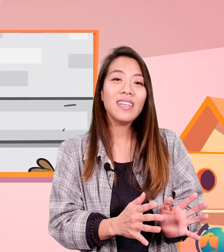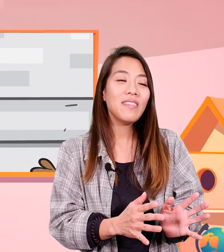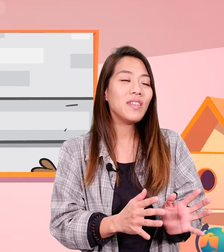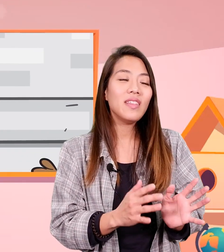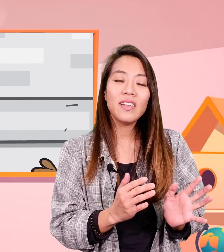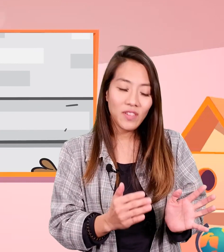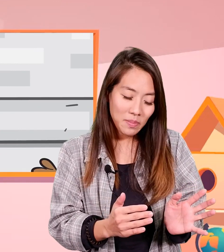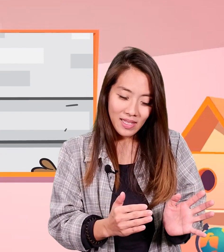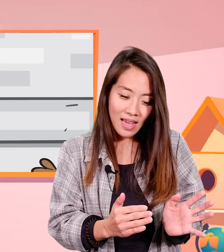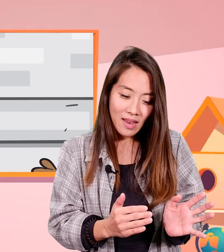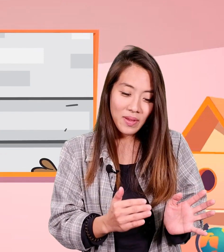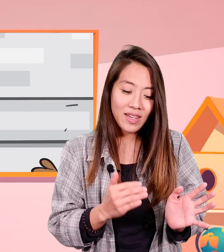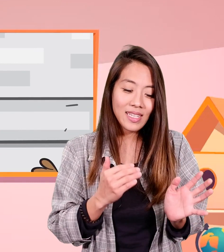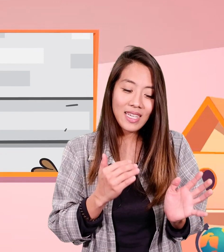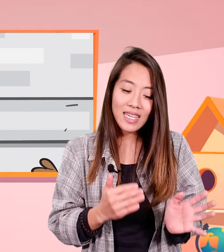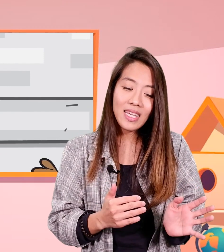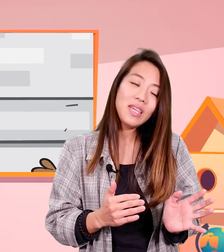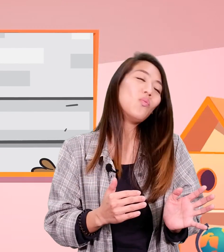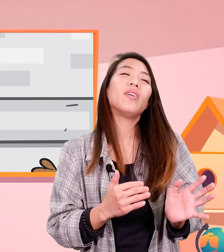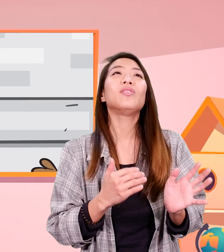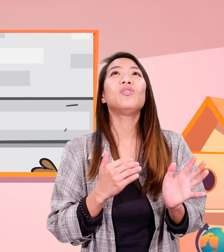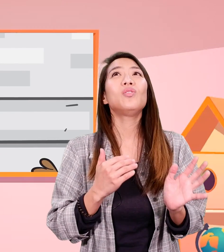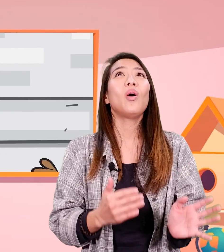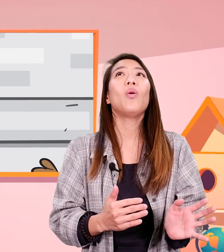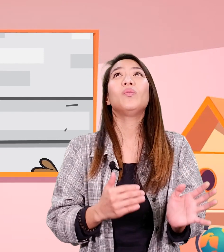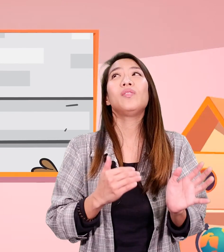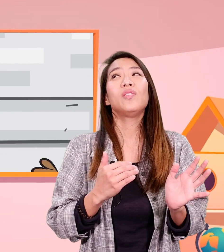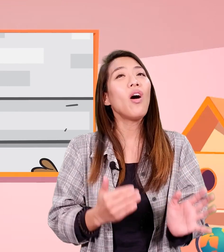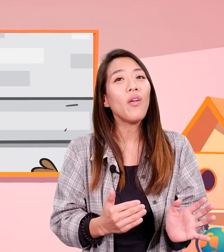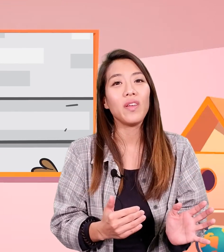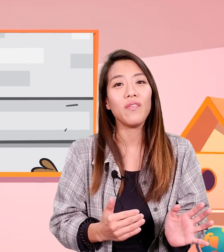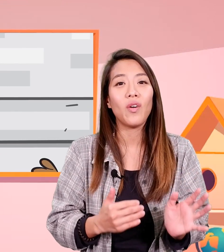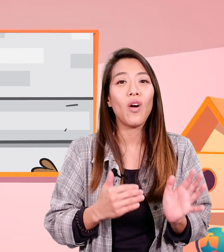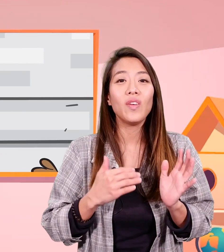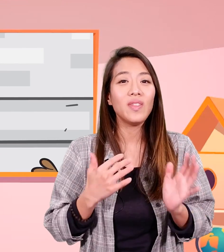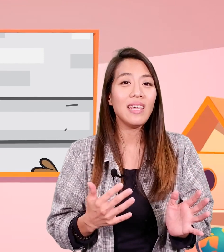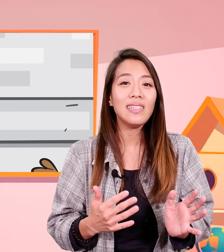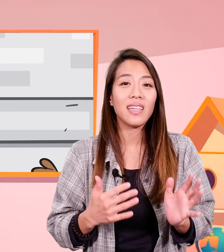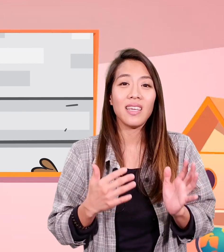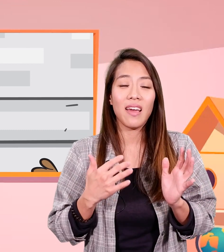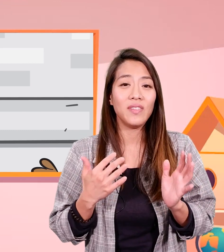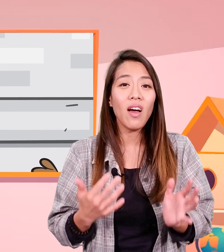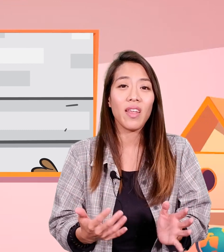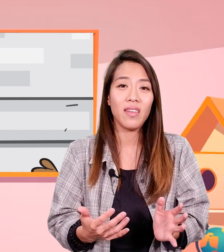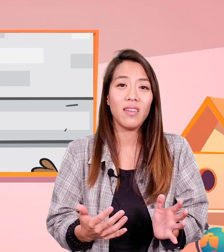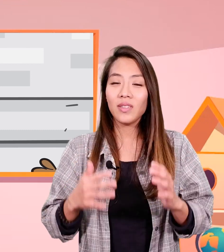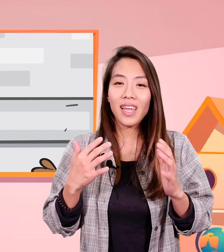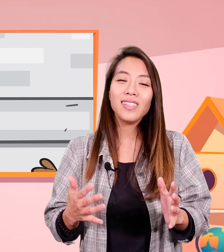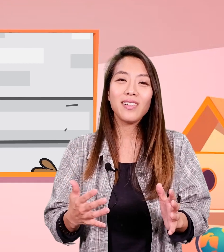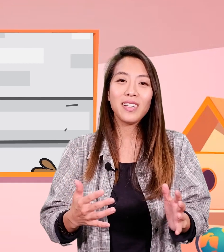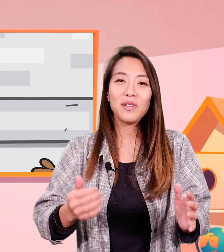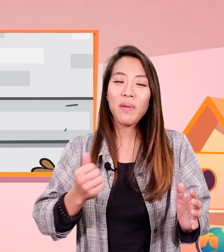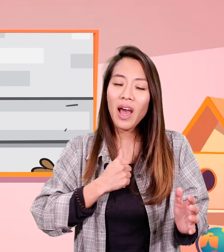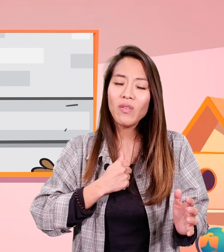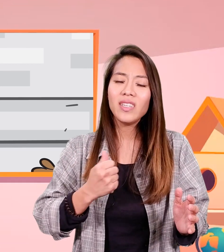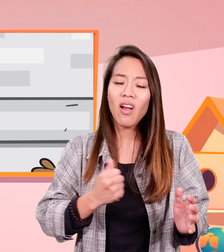He couldn't even lift up his head because he was so sorry for all the things that he had done. The